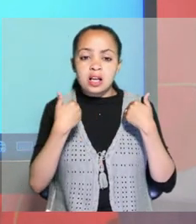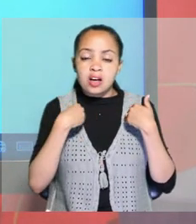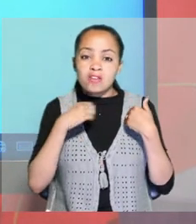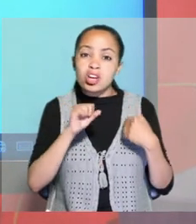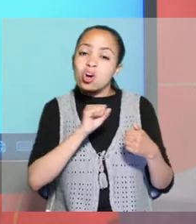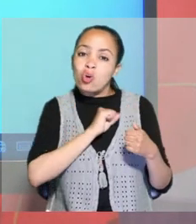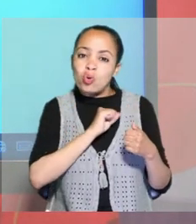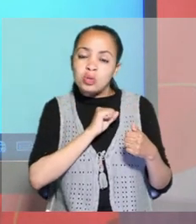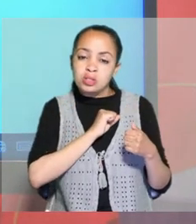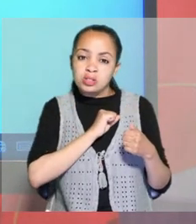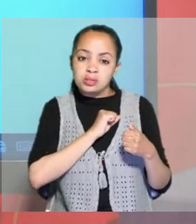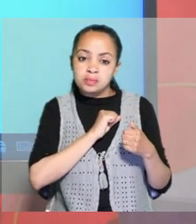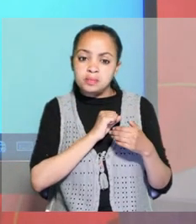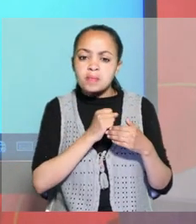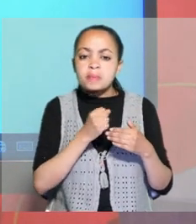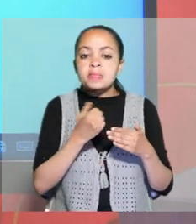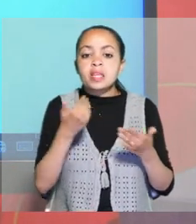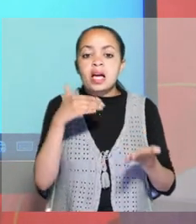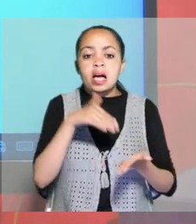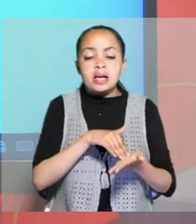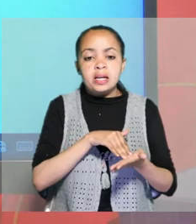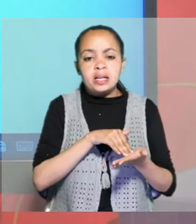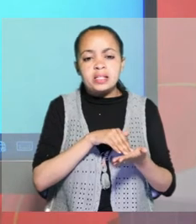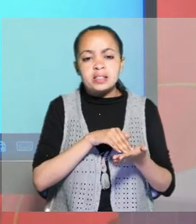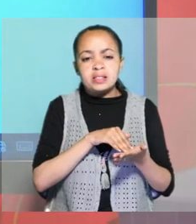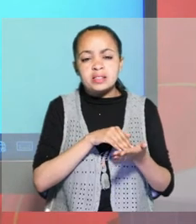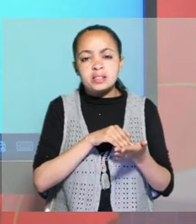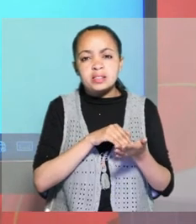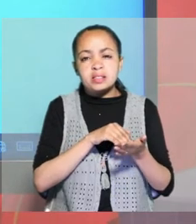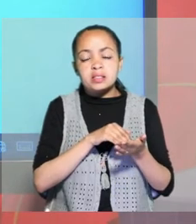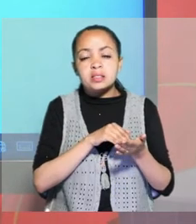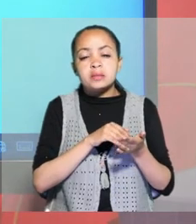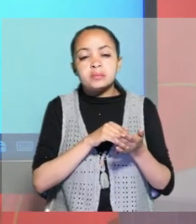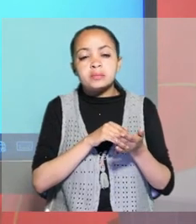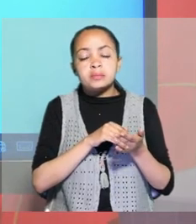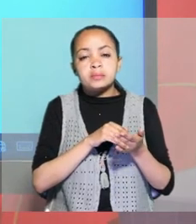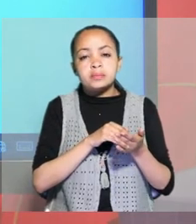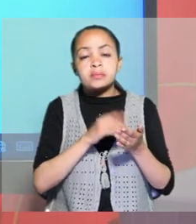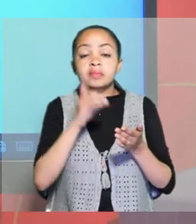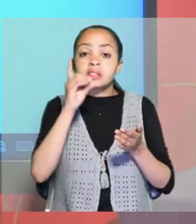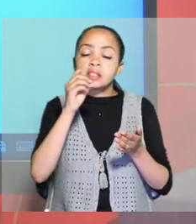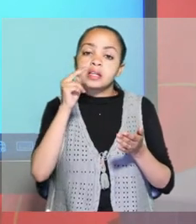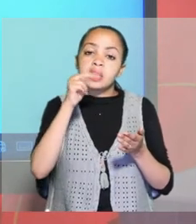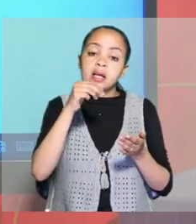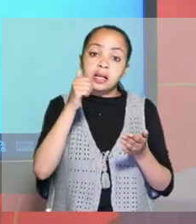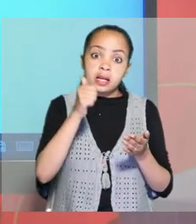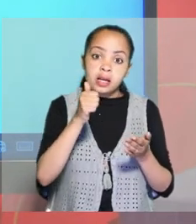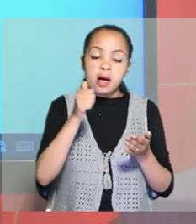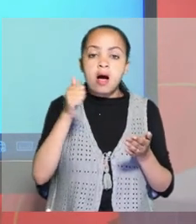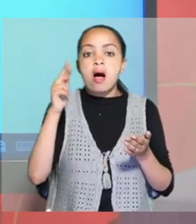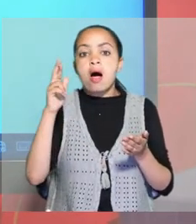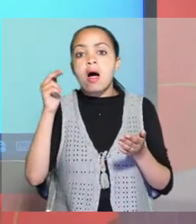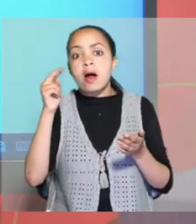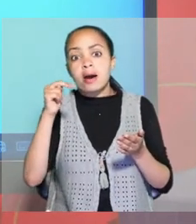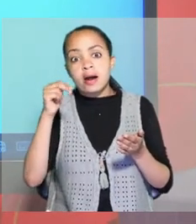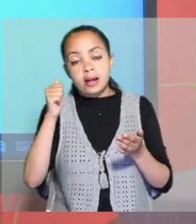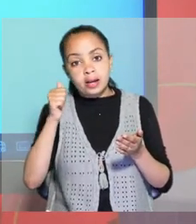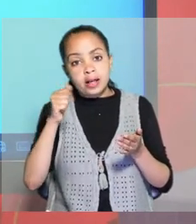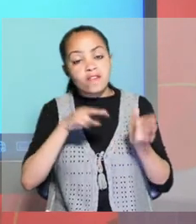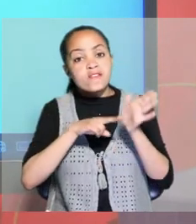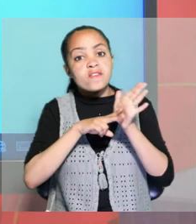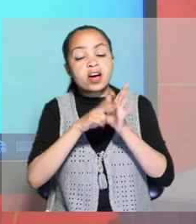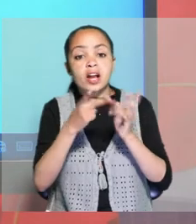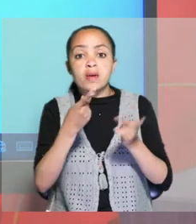sores. And again, the way they can express DNA, RNA, viral